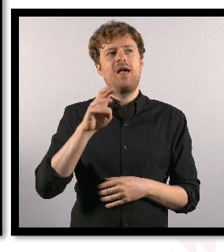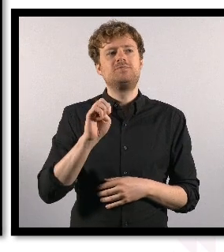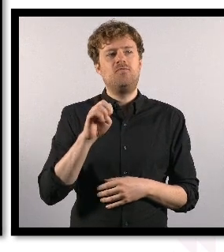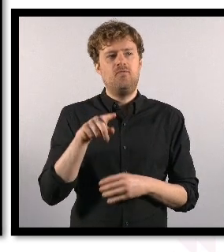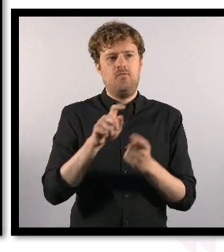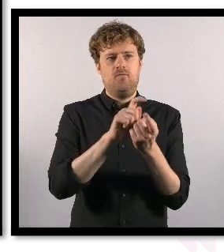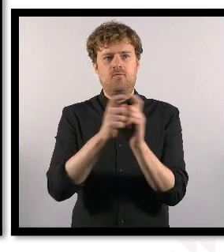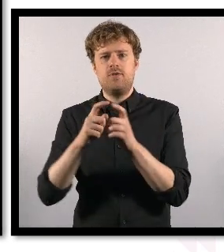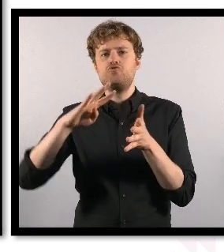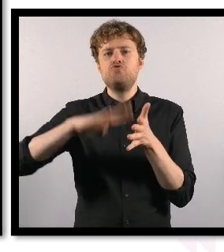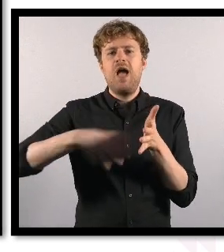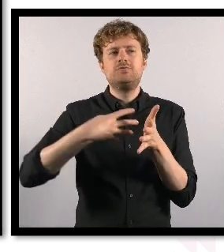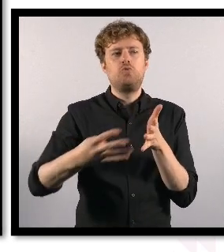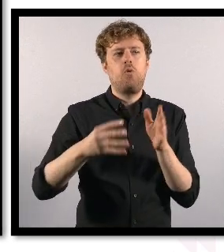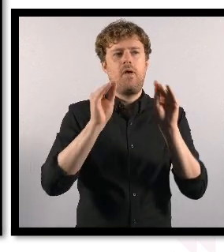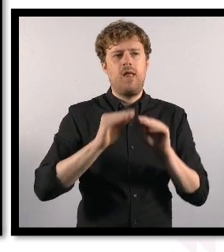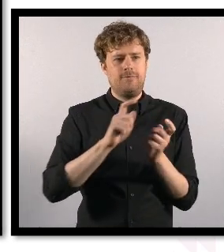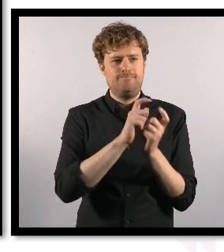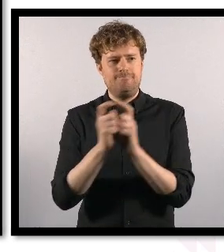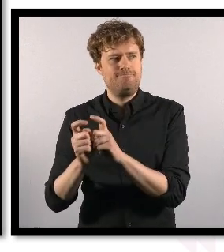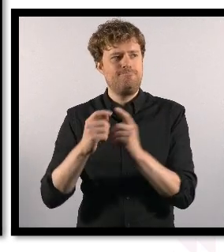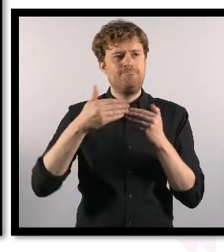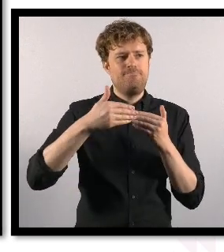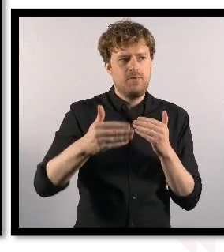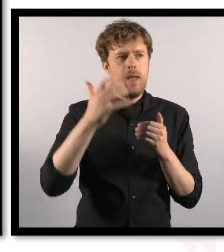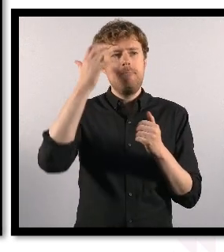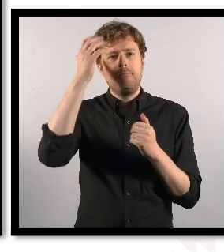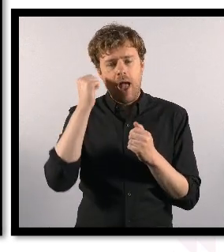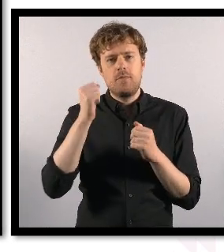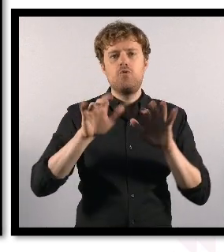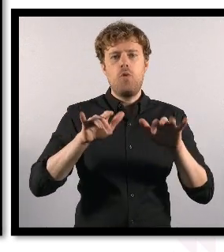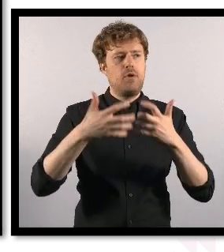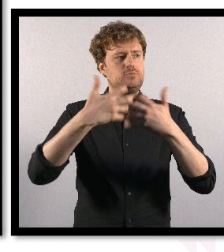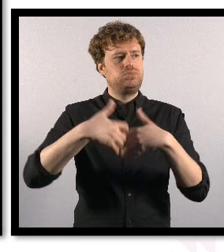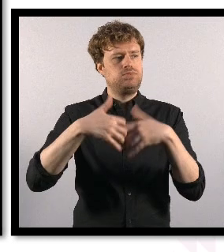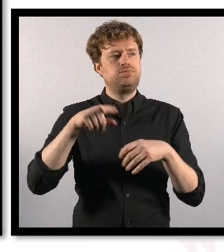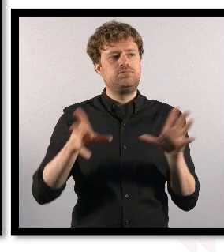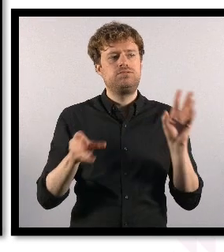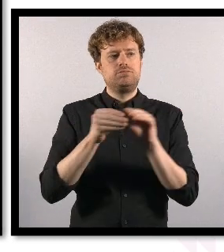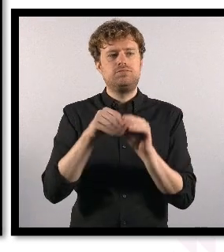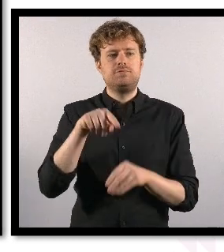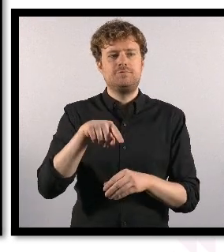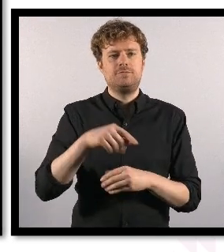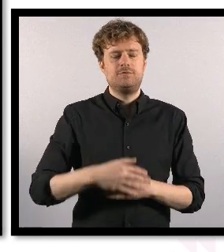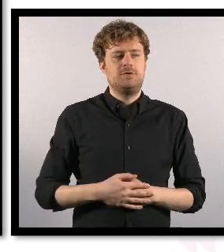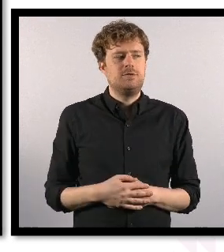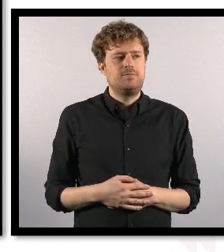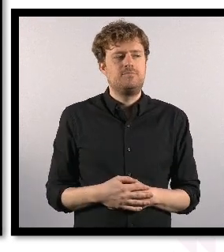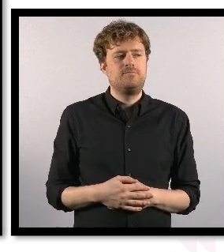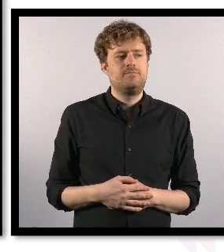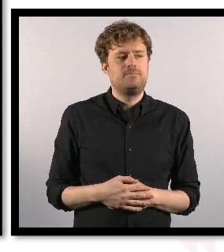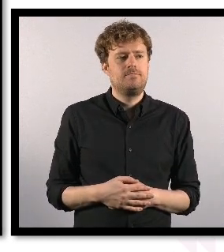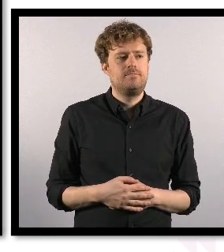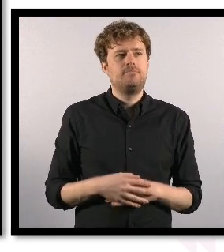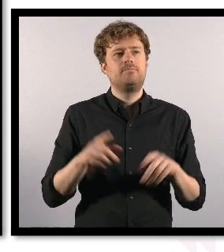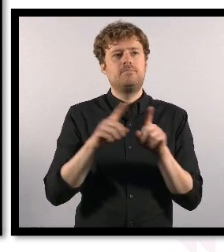aspects. We can also use GPU and topology-aware AI scheduling to make sure that we use our compute and our access to